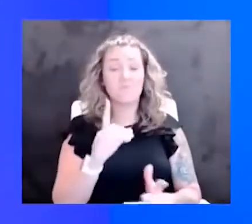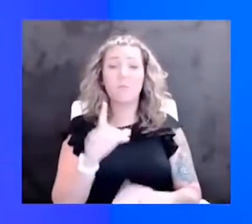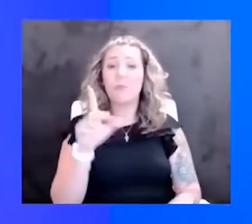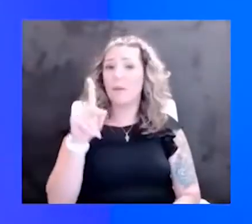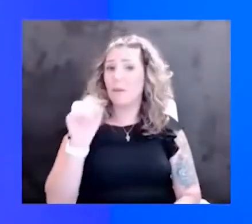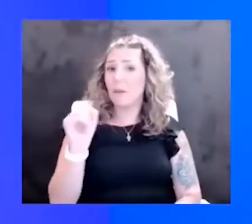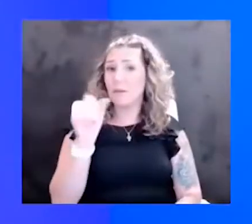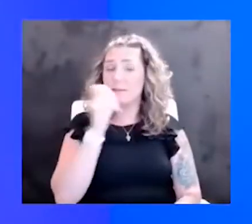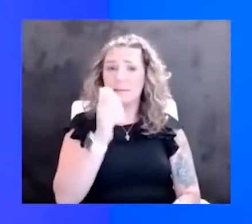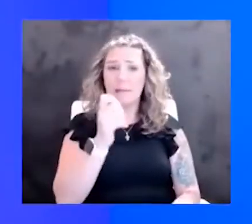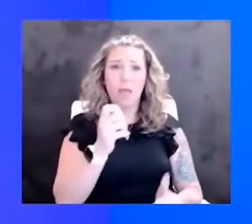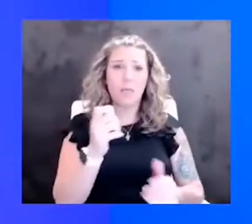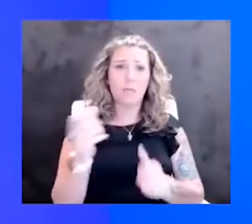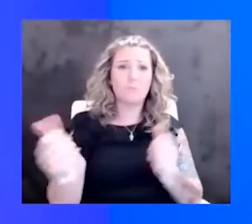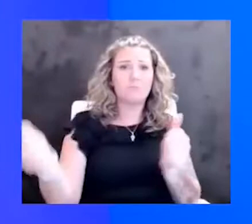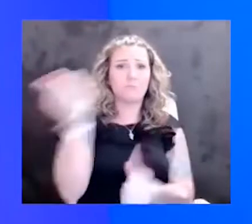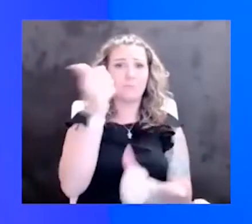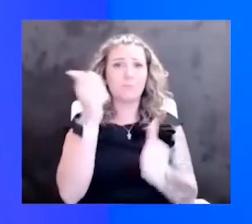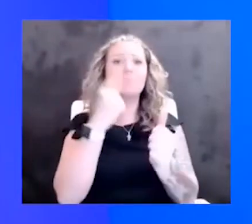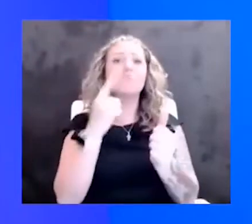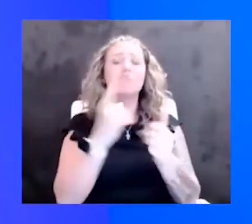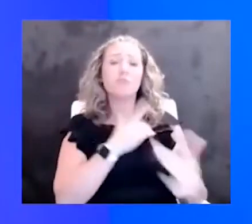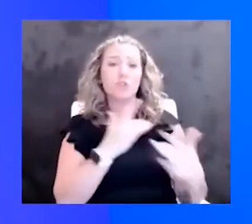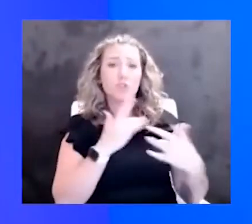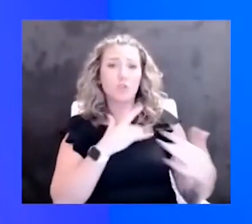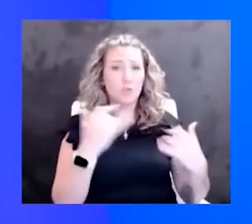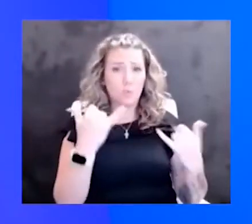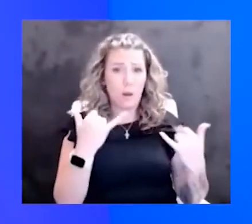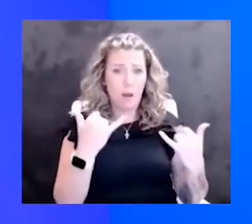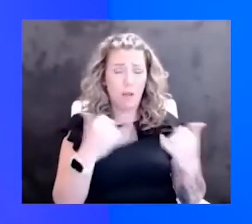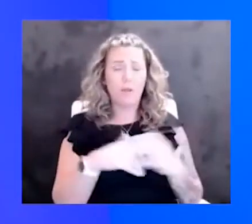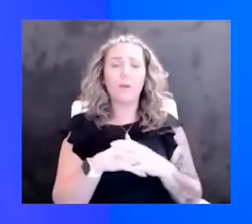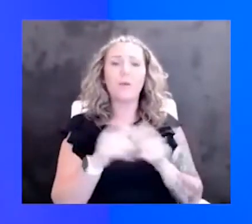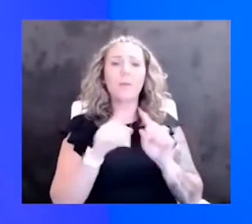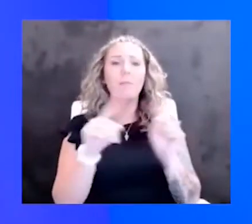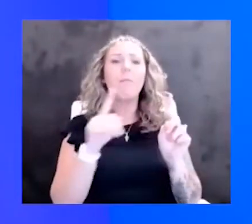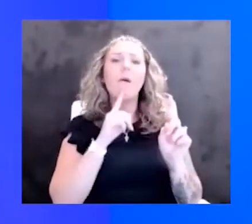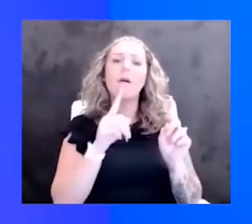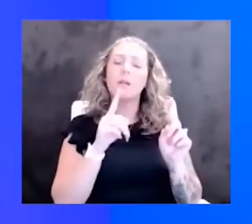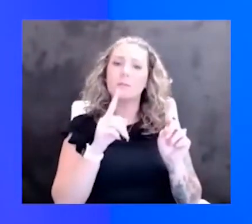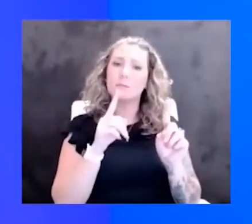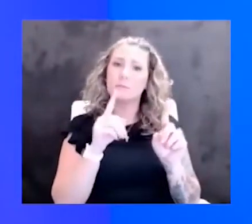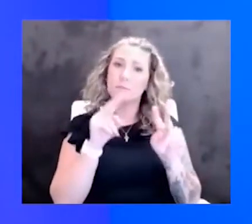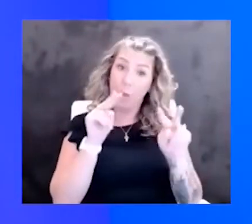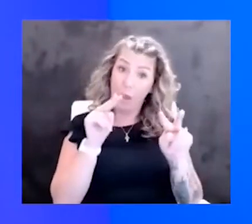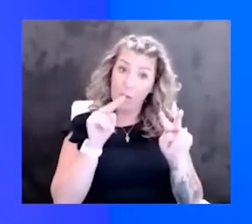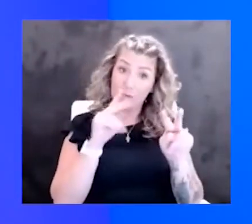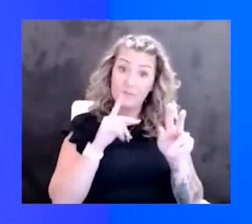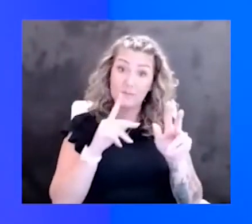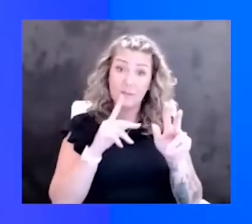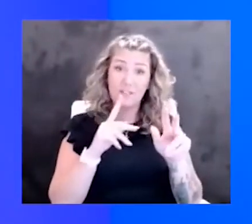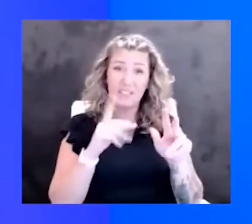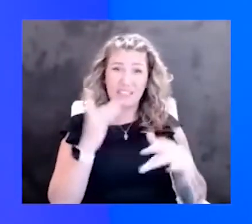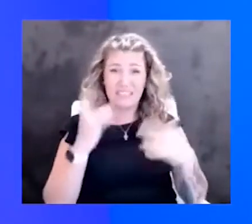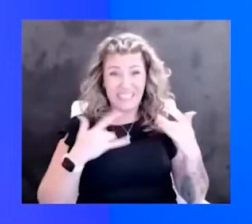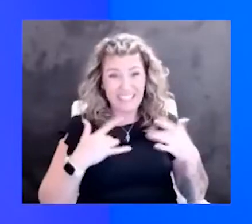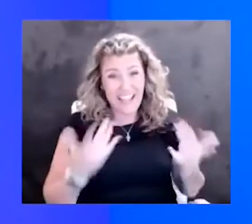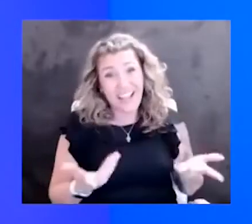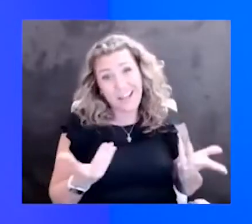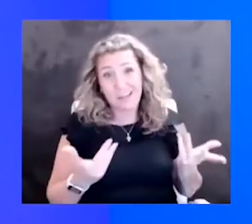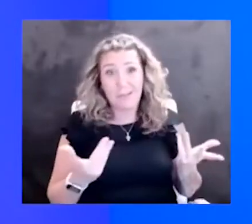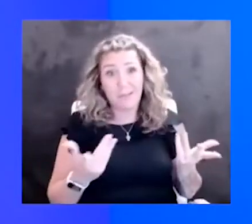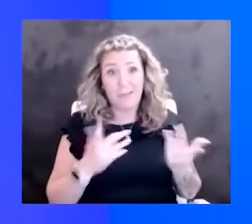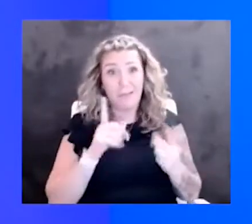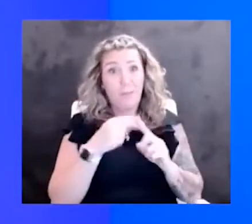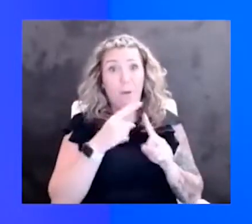predominant variant of concern at this point, but we're watching it carefully. Exciting, as excited as I've always been about wastewater testing.